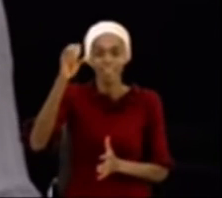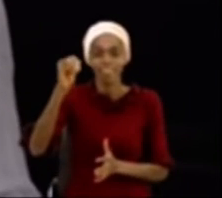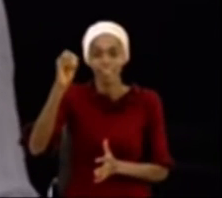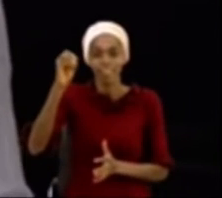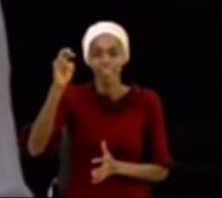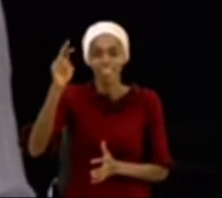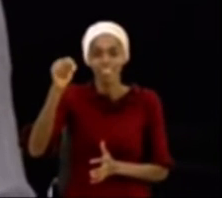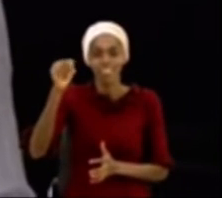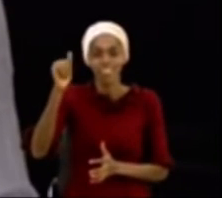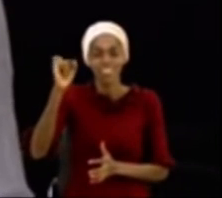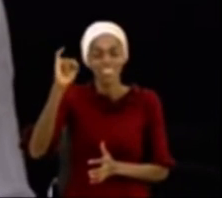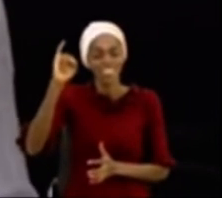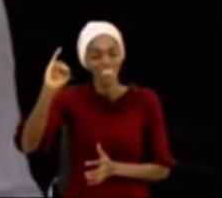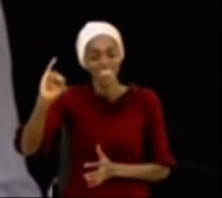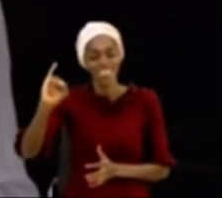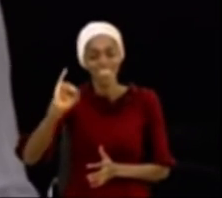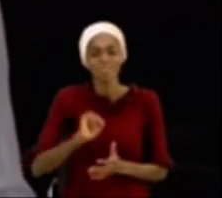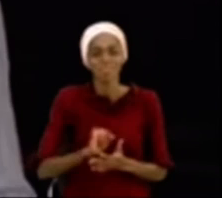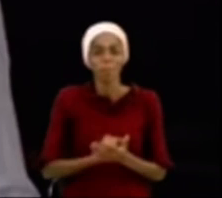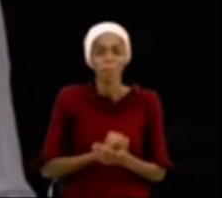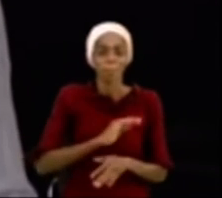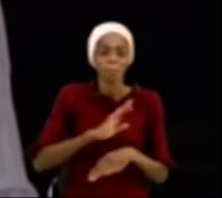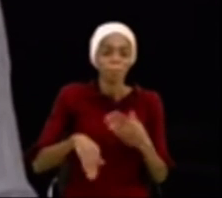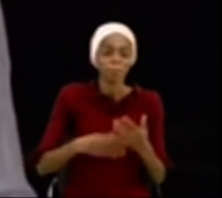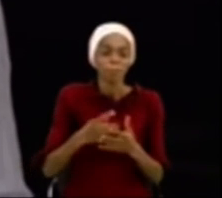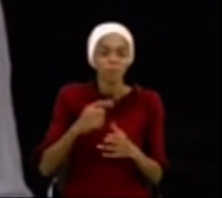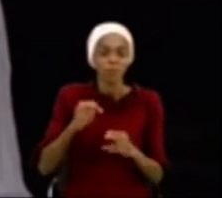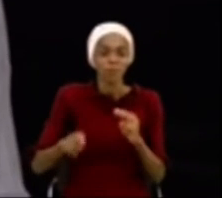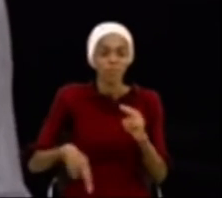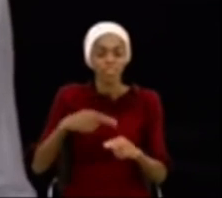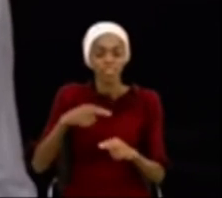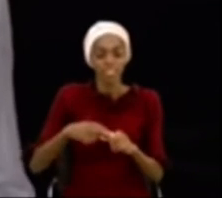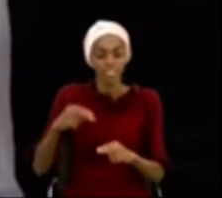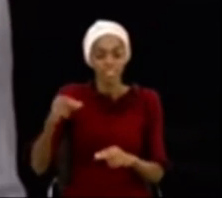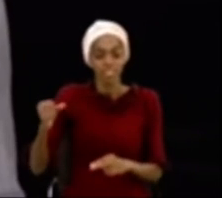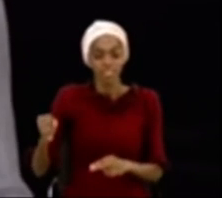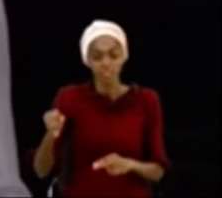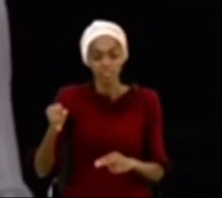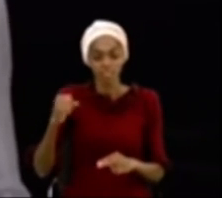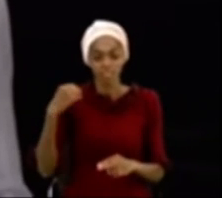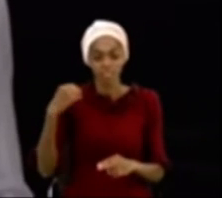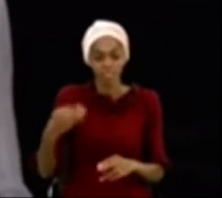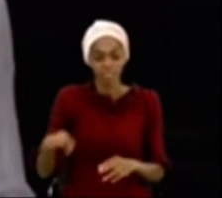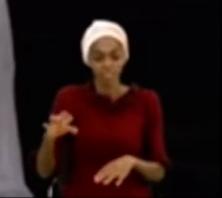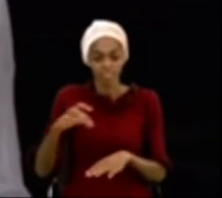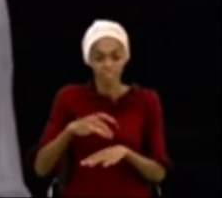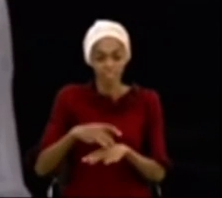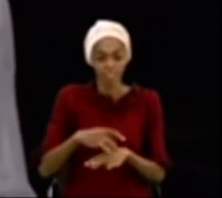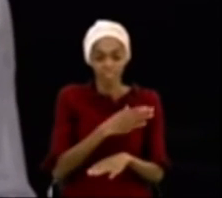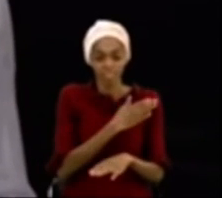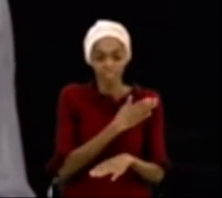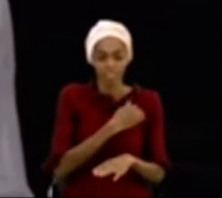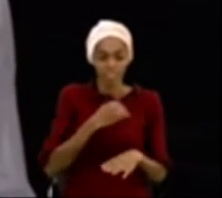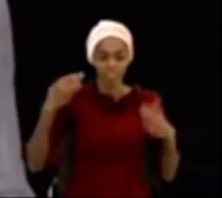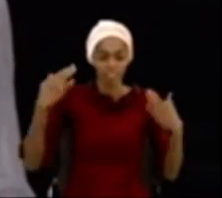the nations of the earth, all the angels and the saints sing